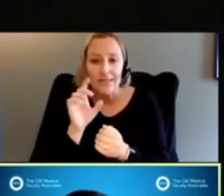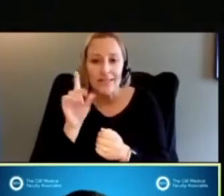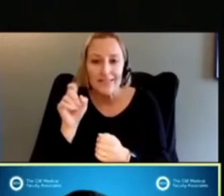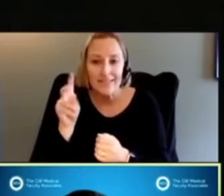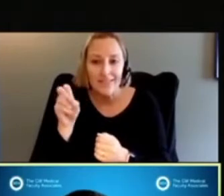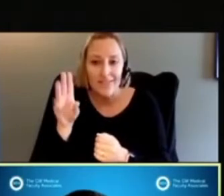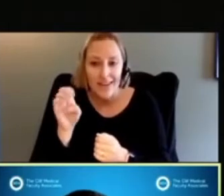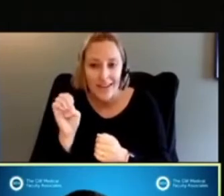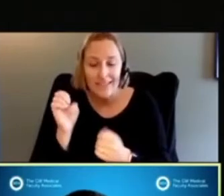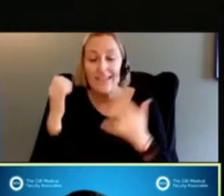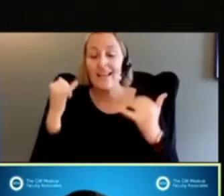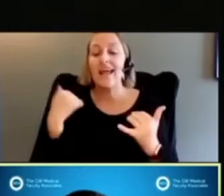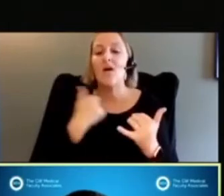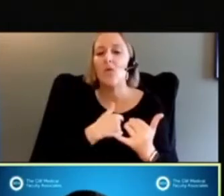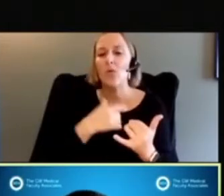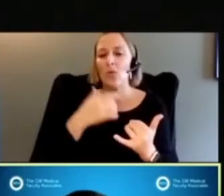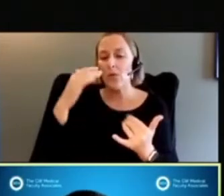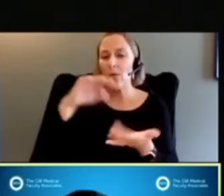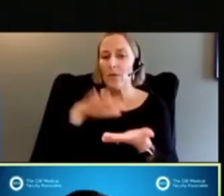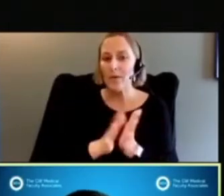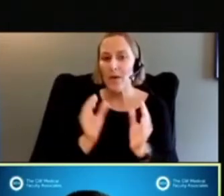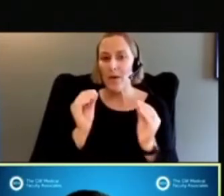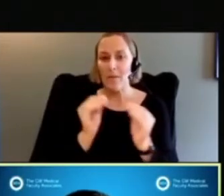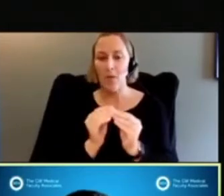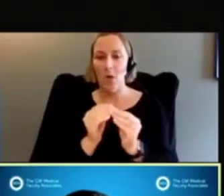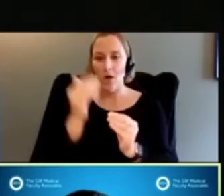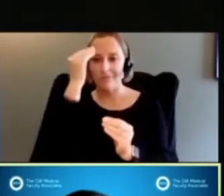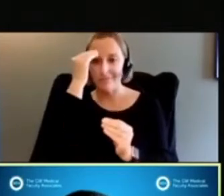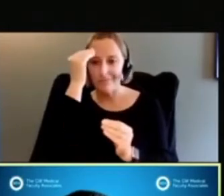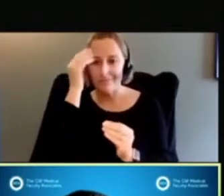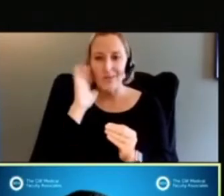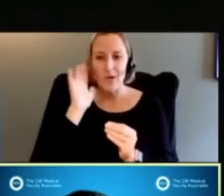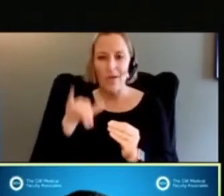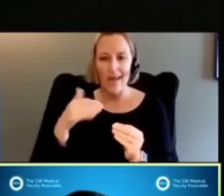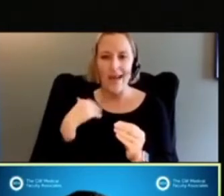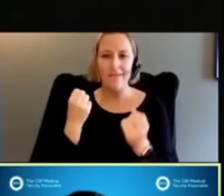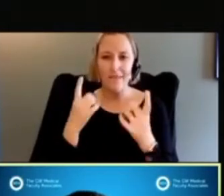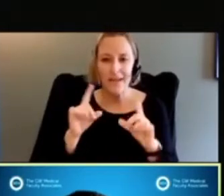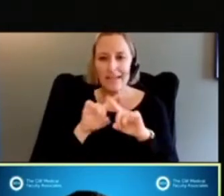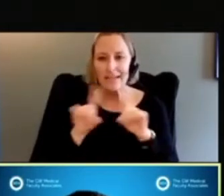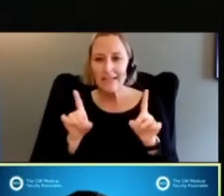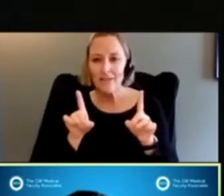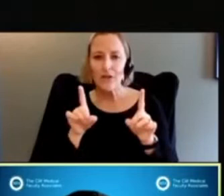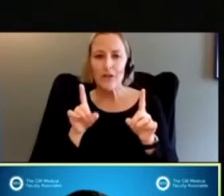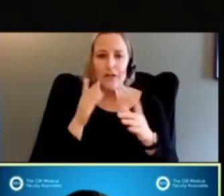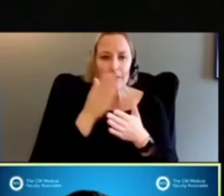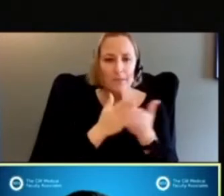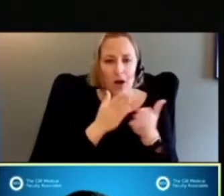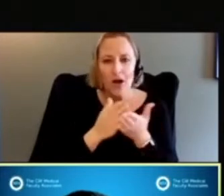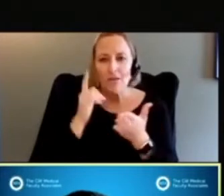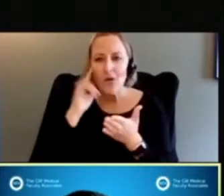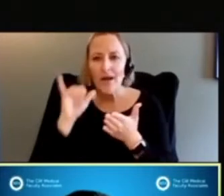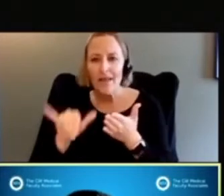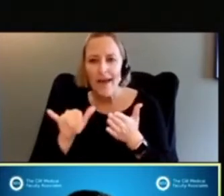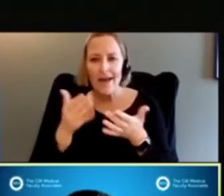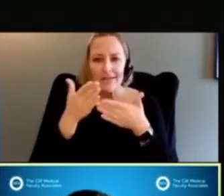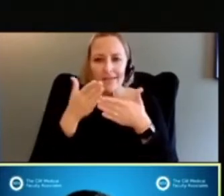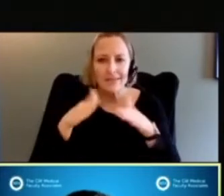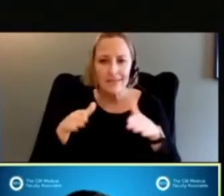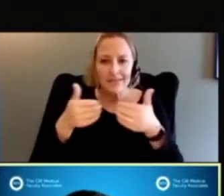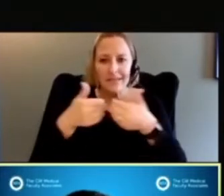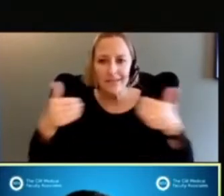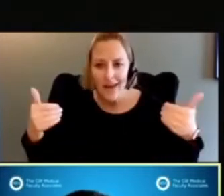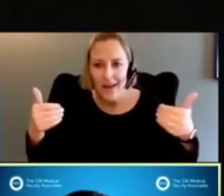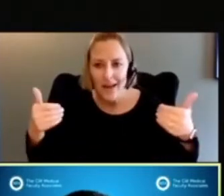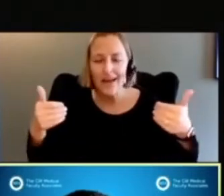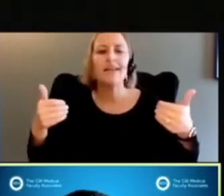attuned to the fact that there are multiple aspects to the digital divide, And it goes way beyond just access to technology